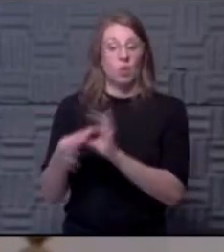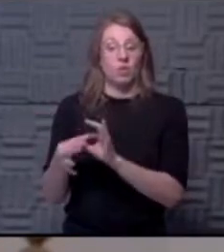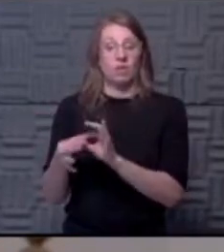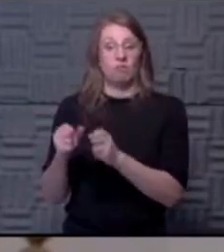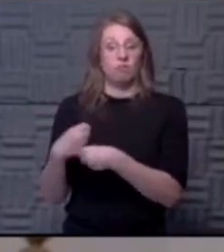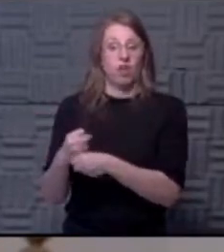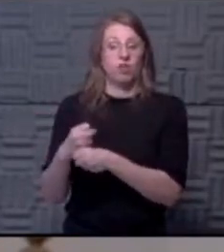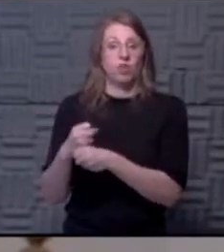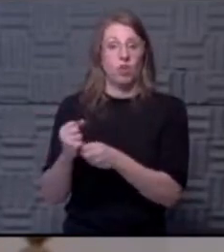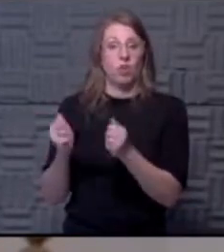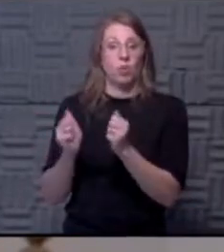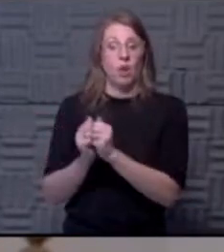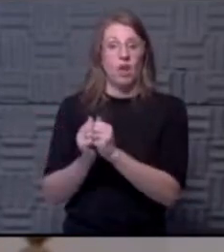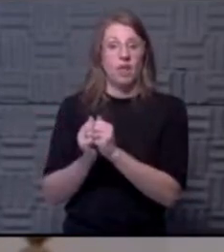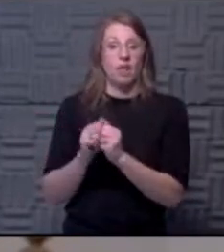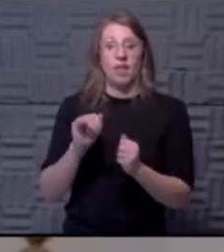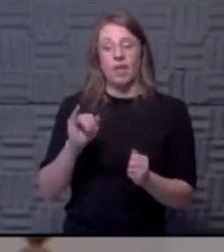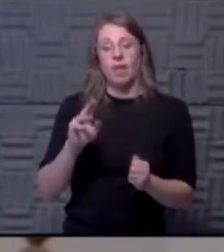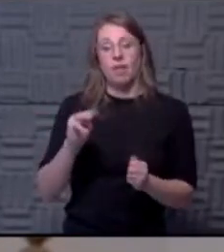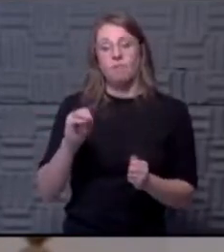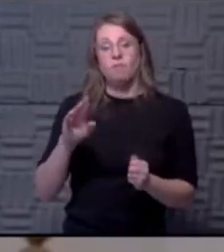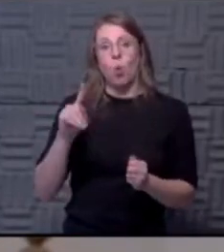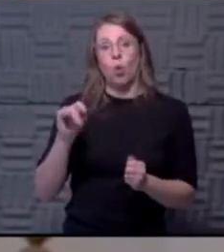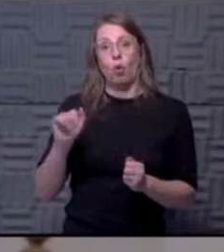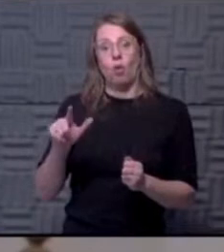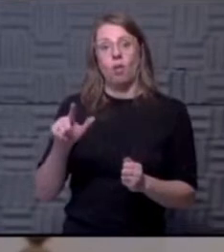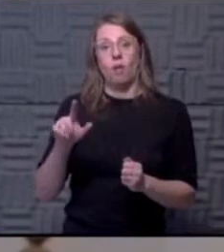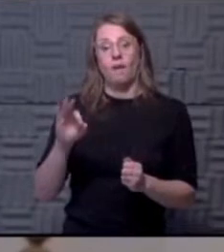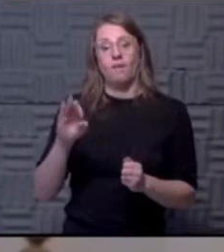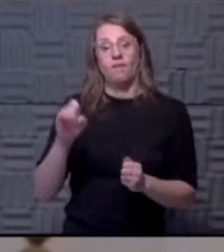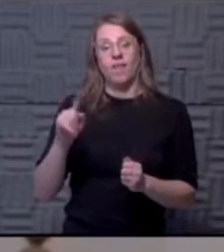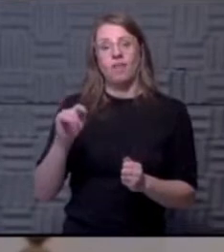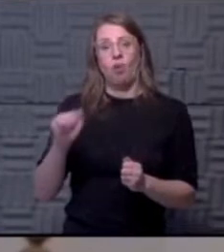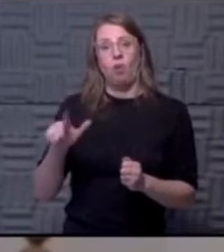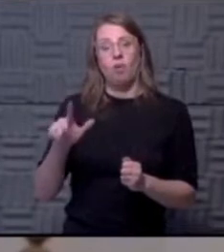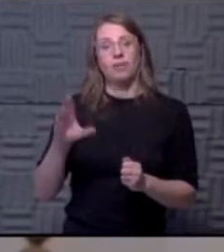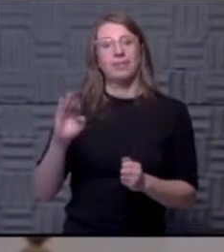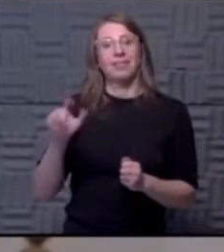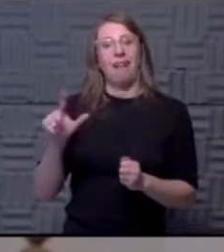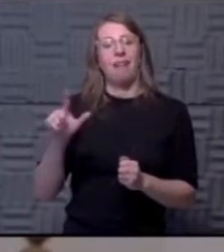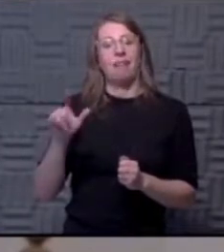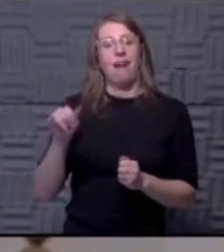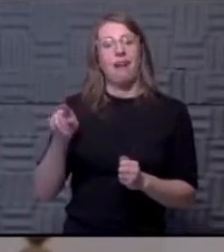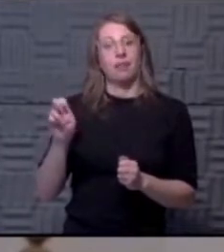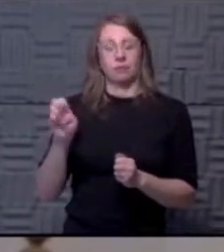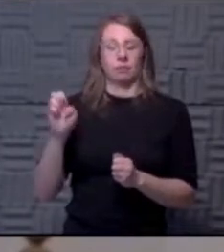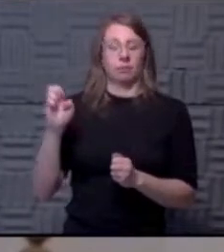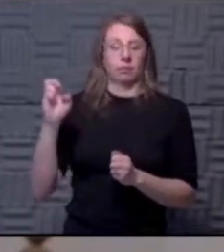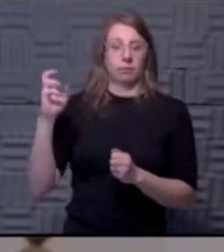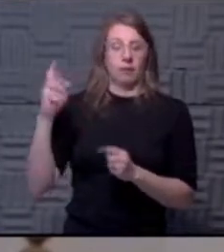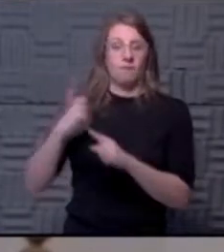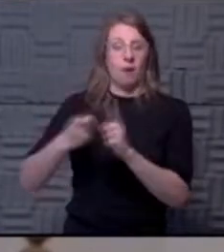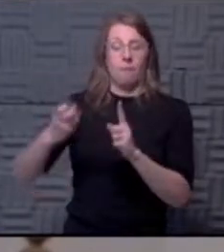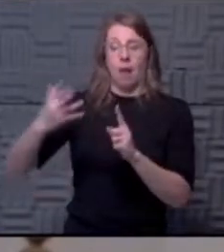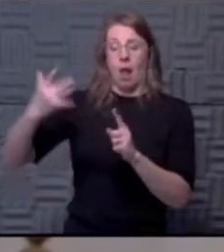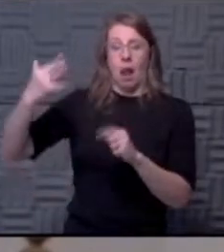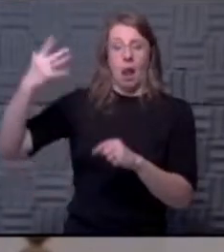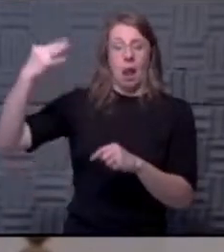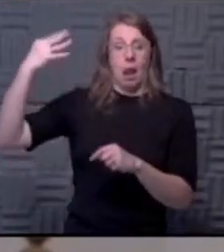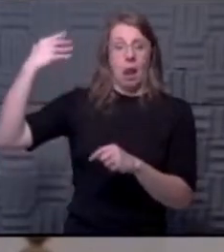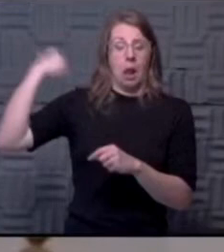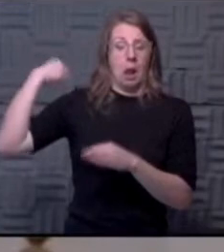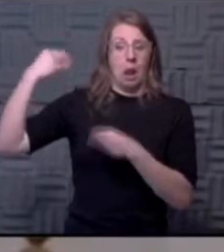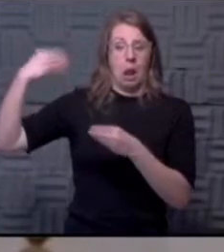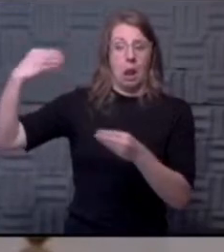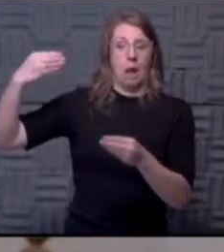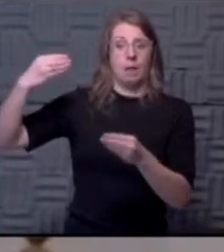production with an immortal fetal cell line. And from the decades old, and there are a lot of